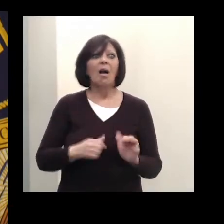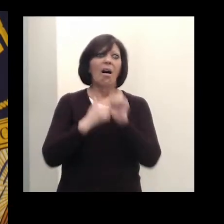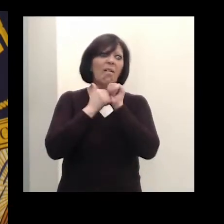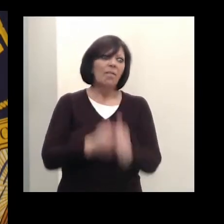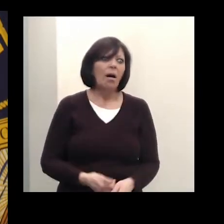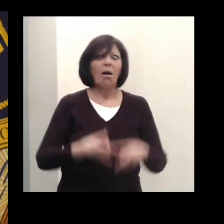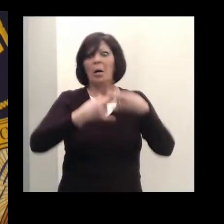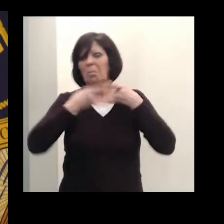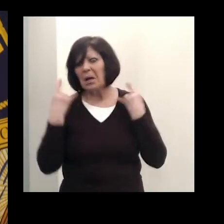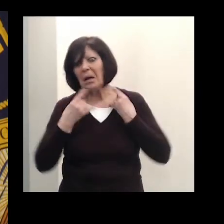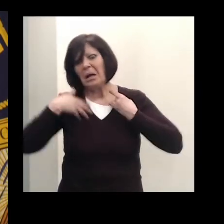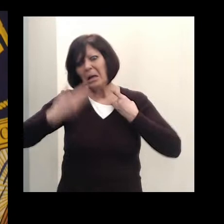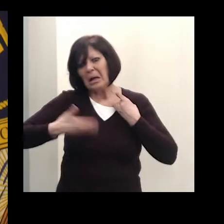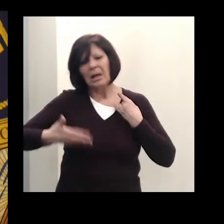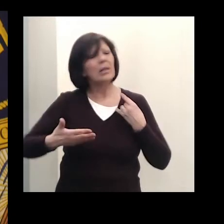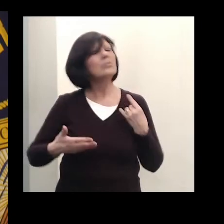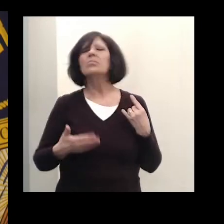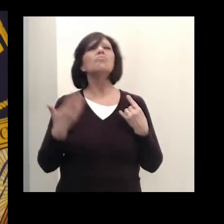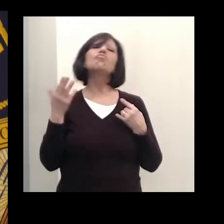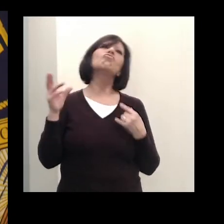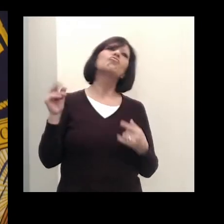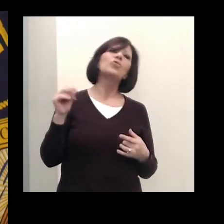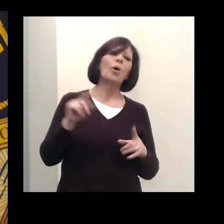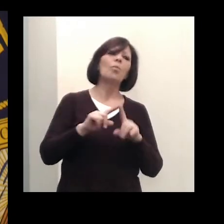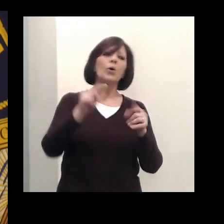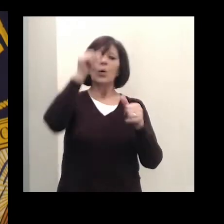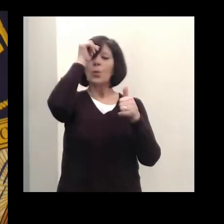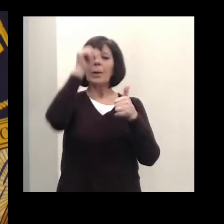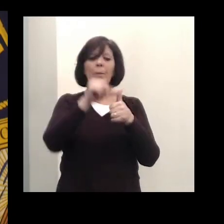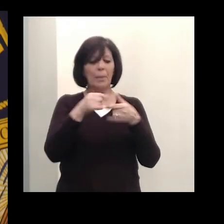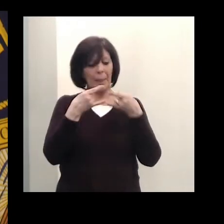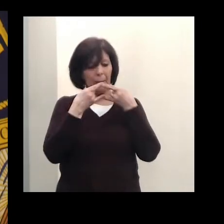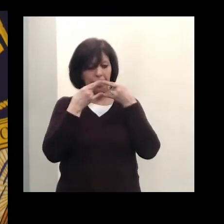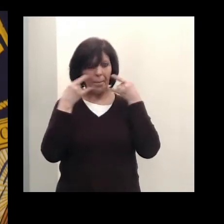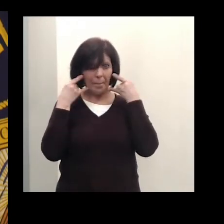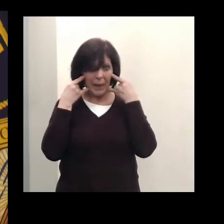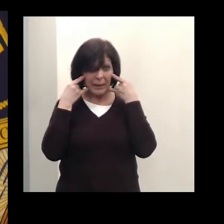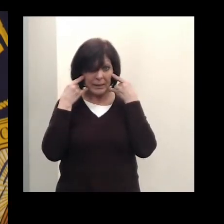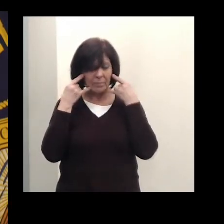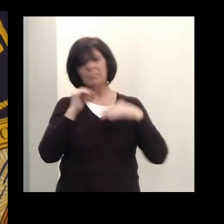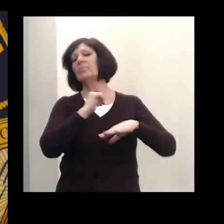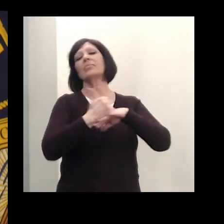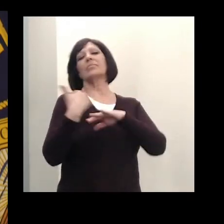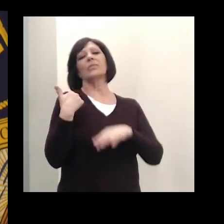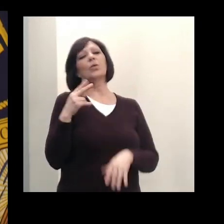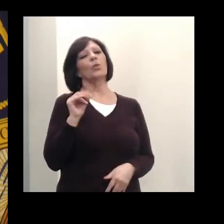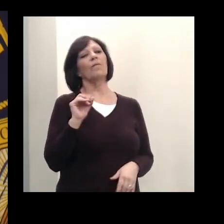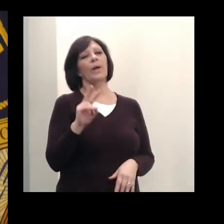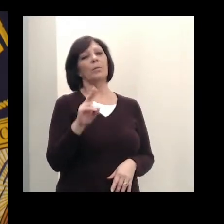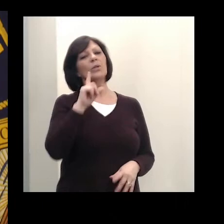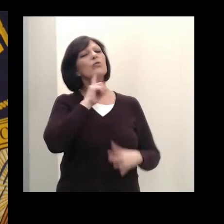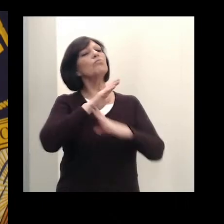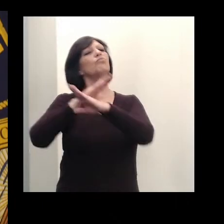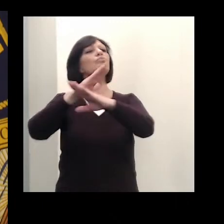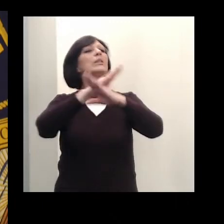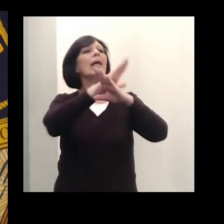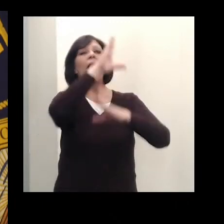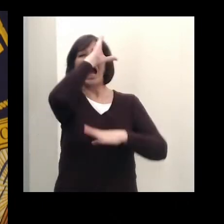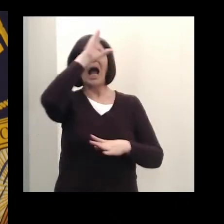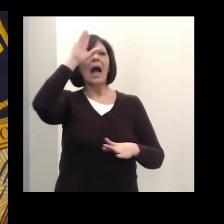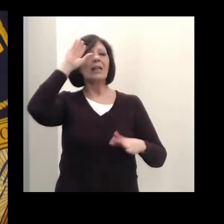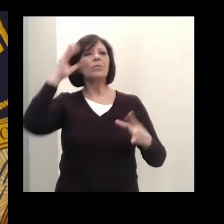mask rules and things like that in the future. Remember, the mask order was put in November to protect our hospitals from getting inundated